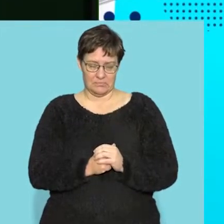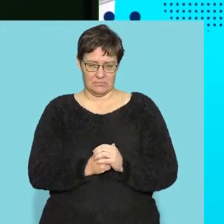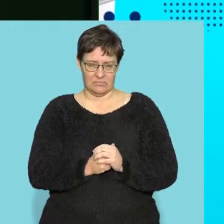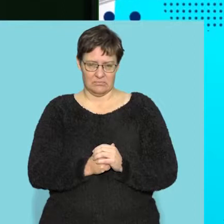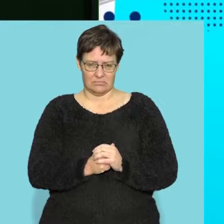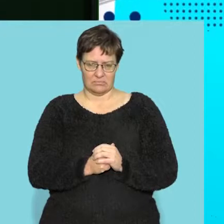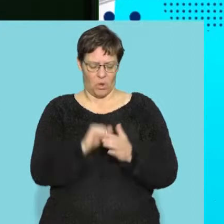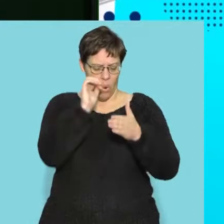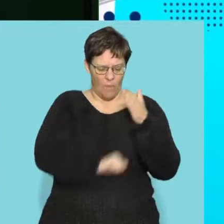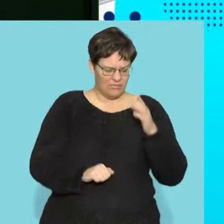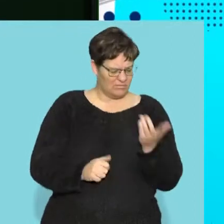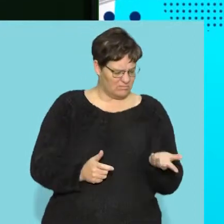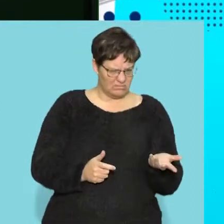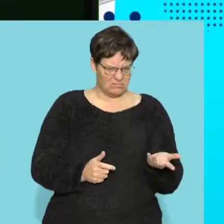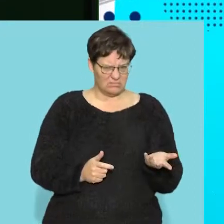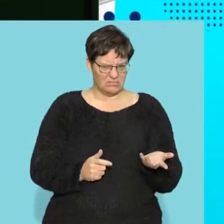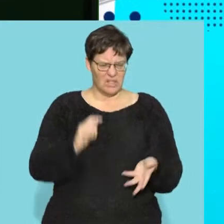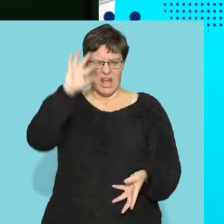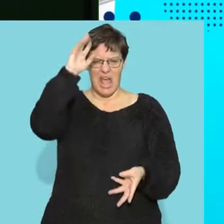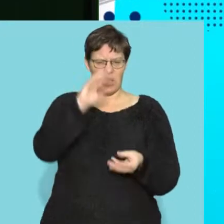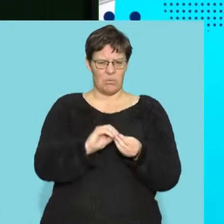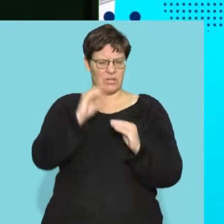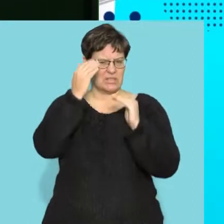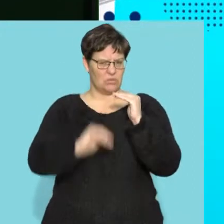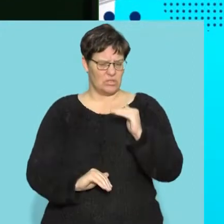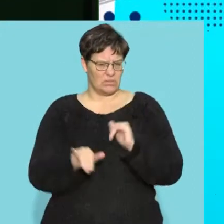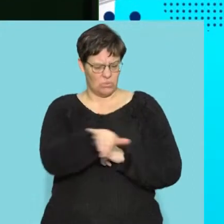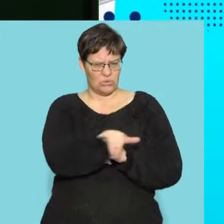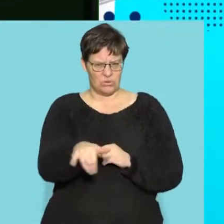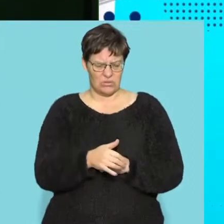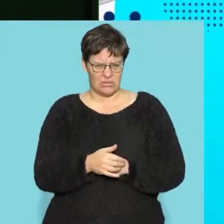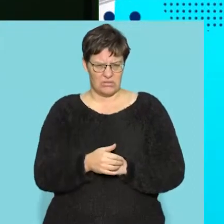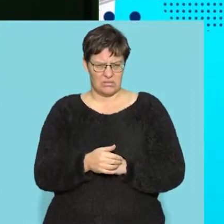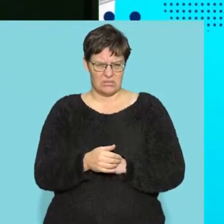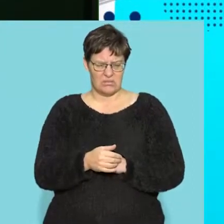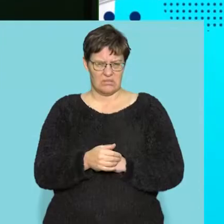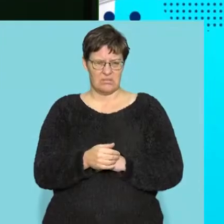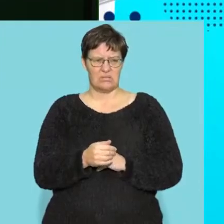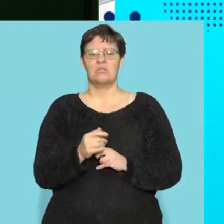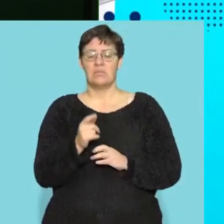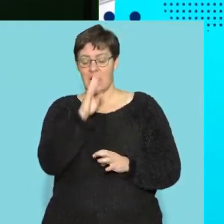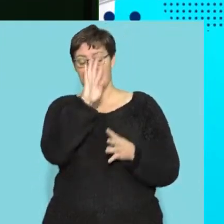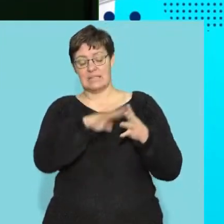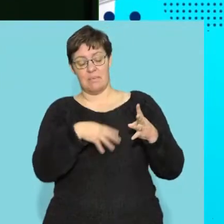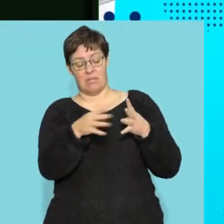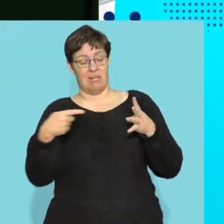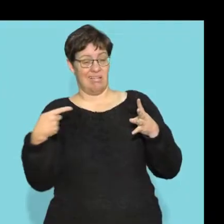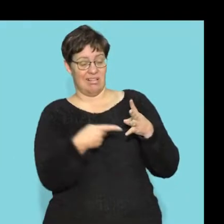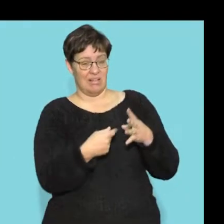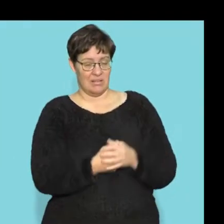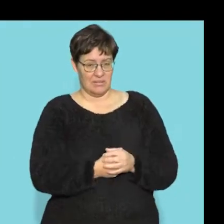I subtract in my accumulated depreciation? I'm going to take you back to the table.